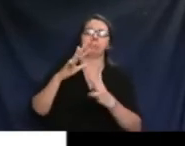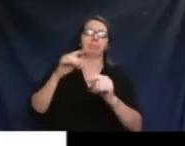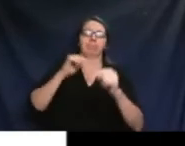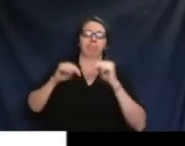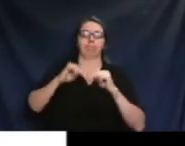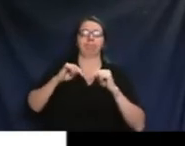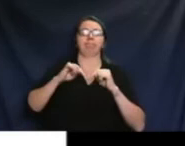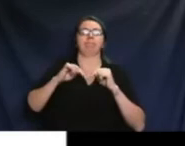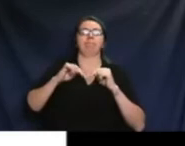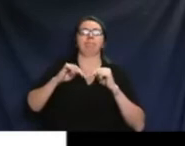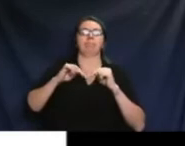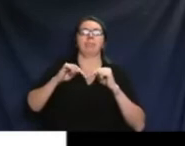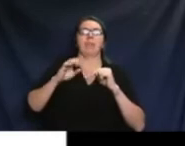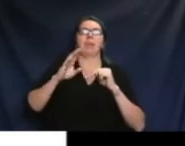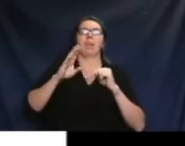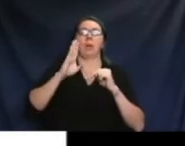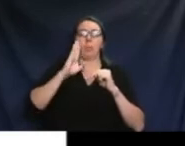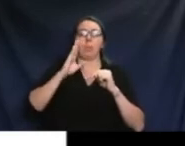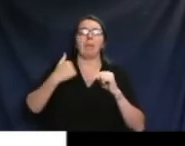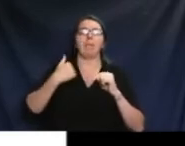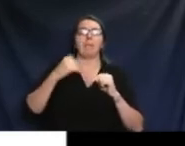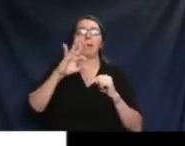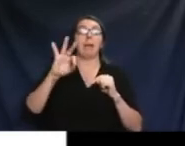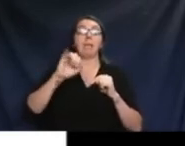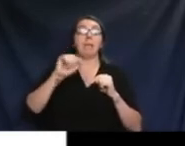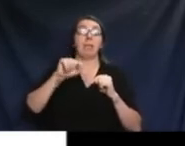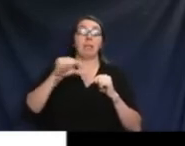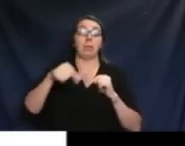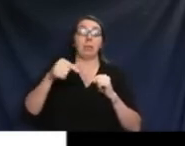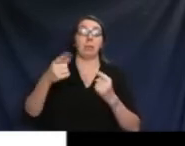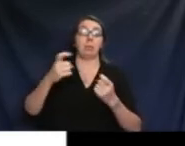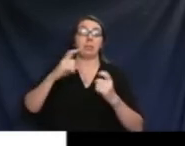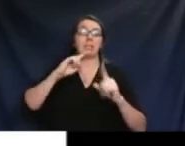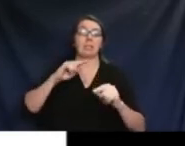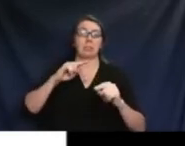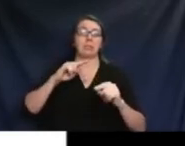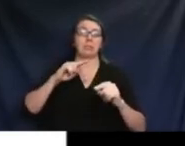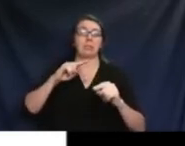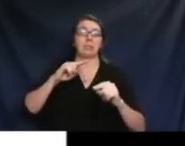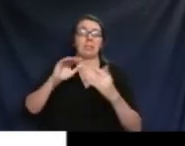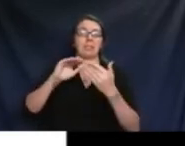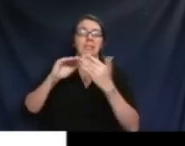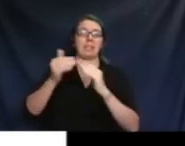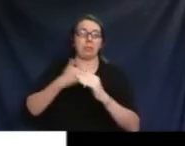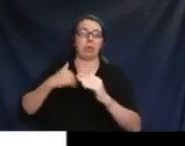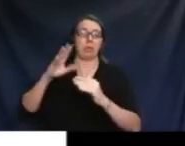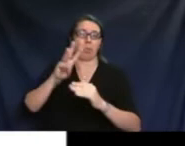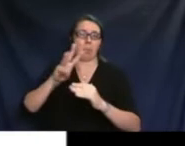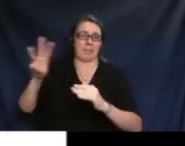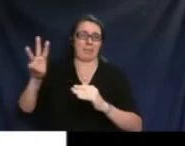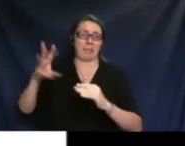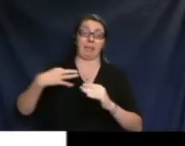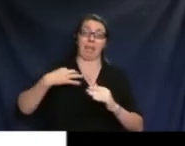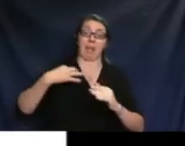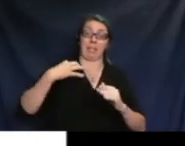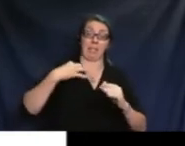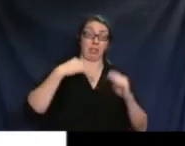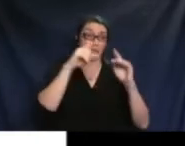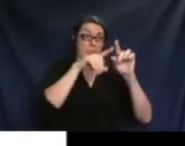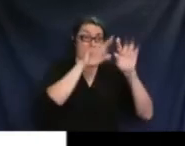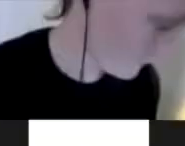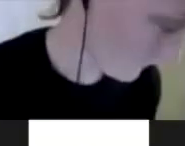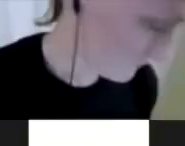a FAQ up on the city's website right beside the grant application. Should be by tomorrow. It was going to be earlier this week,